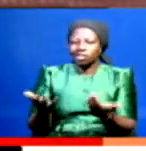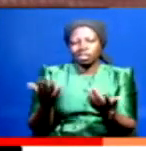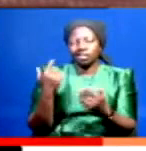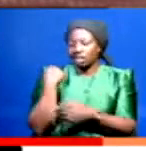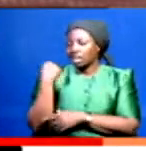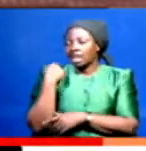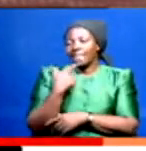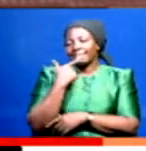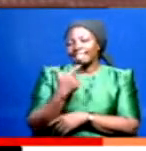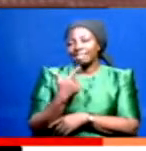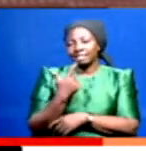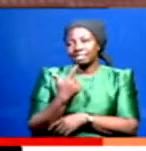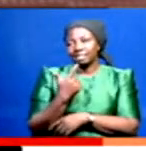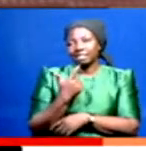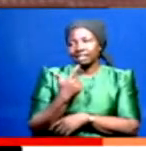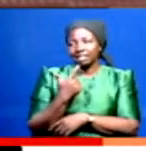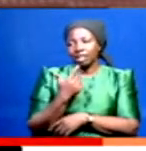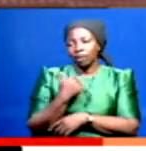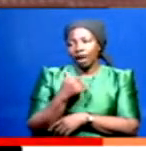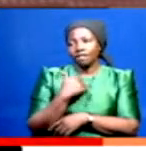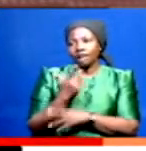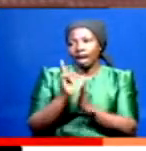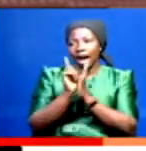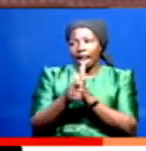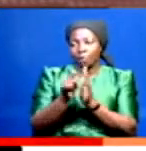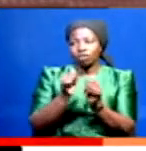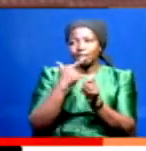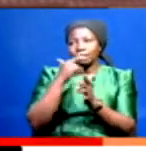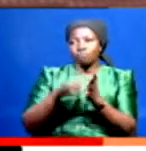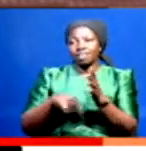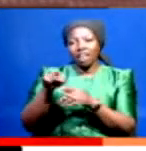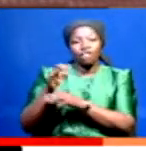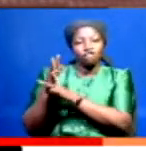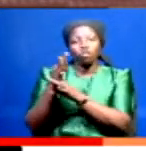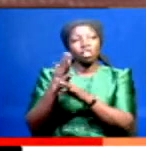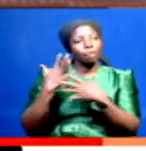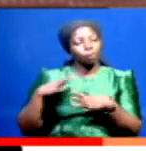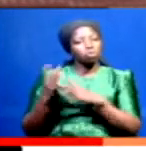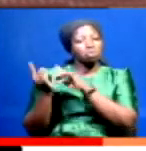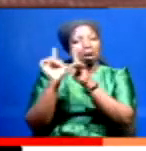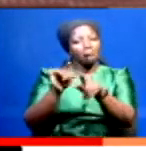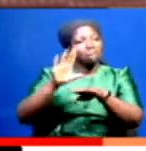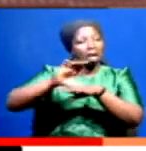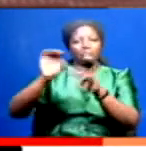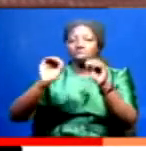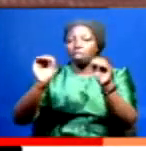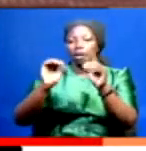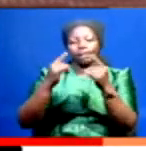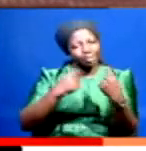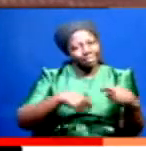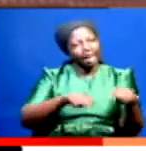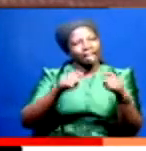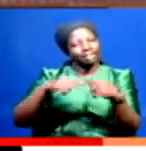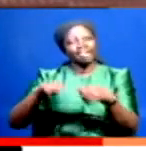a long ago clip or it was a recent clip, where he was saying he didn't even force people to come to his churches. Yeah. You know, trying to hide behind